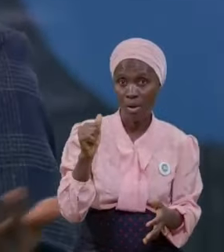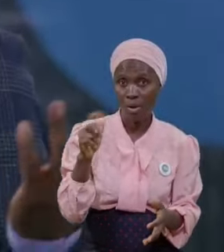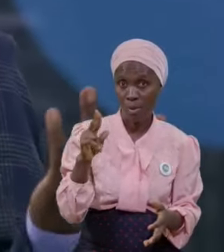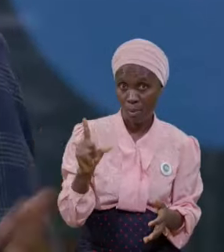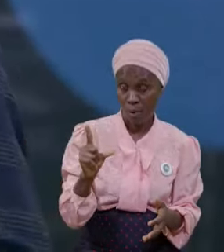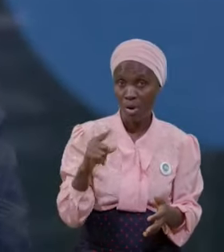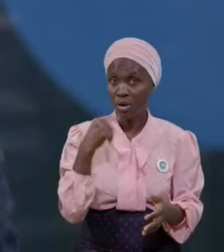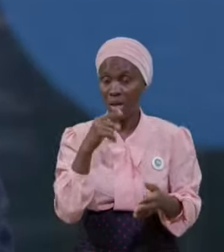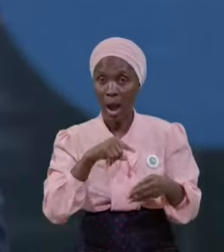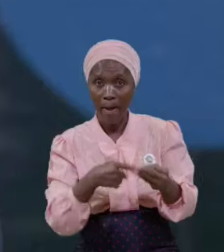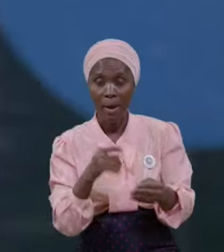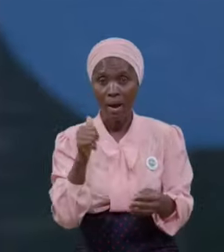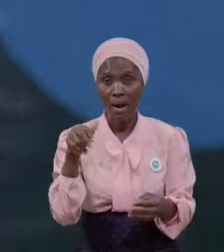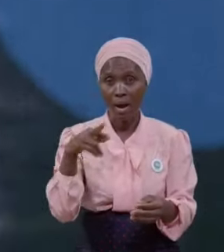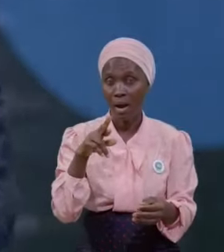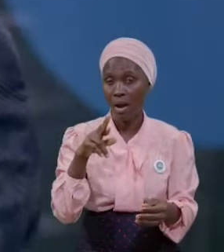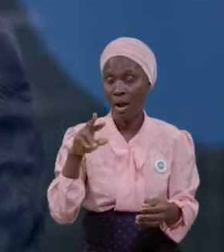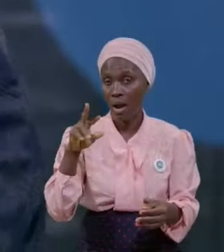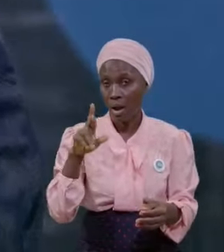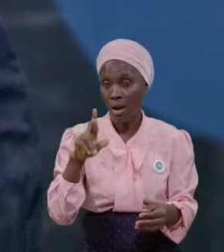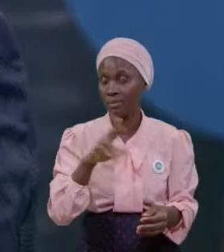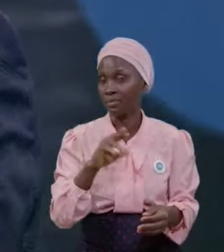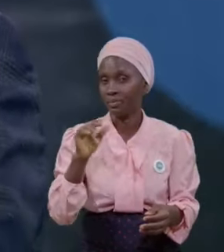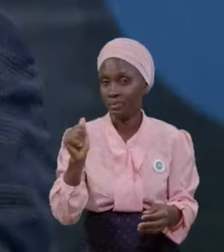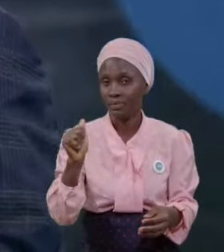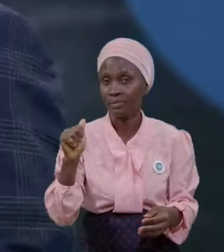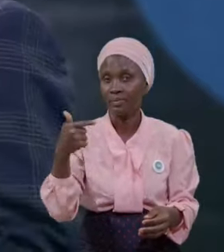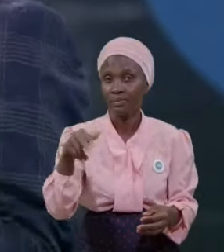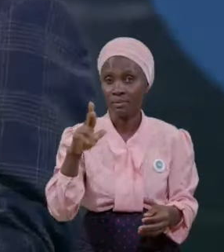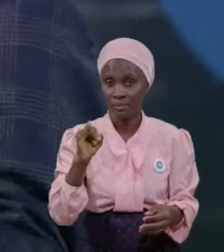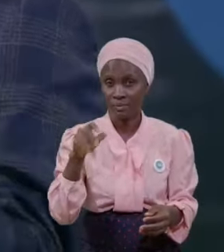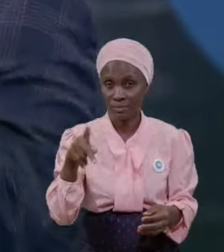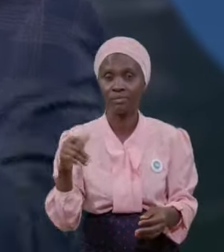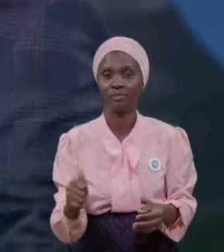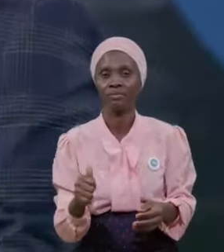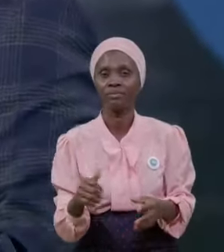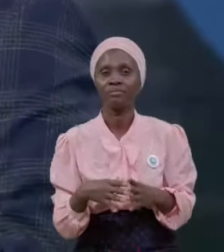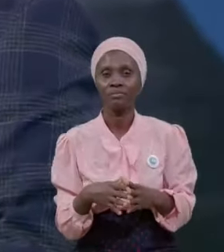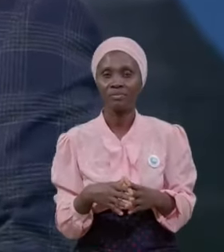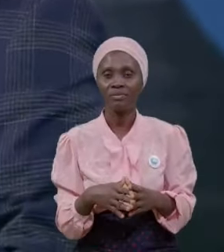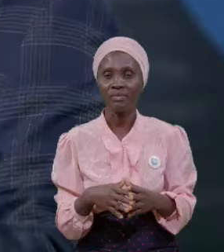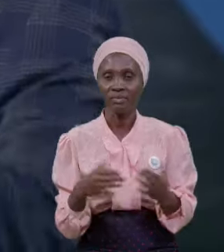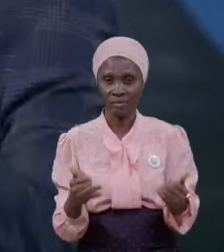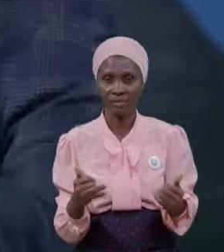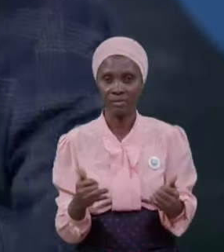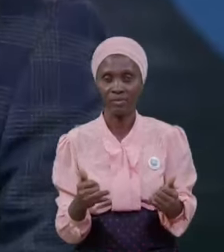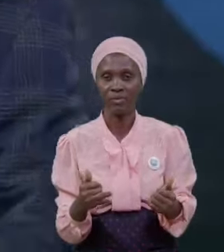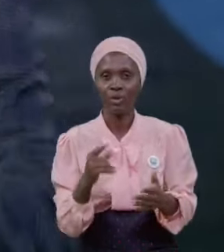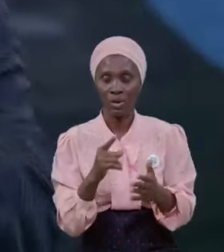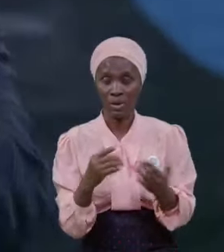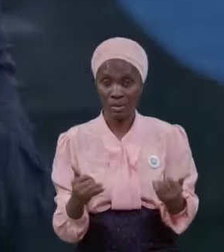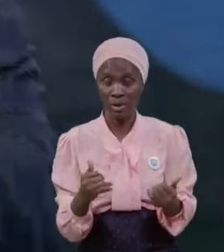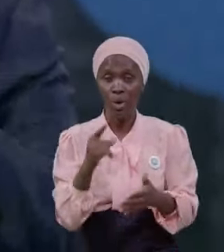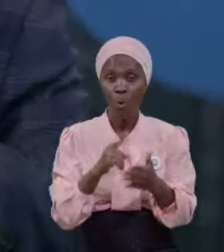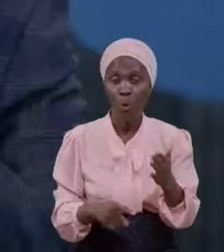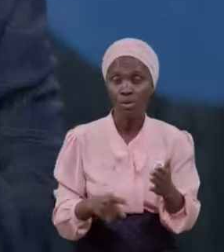Agrippa says about himself, the real thing. Whatever I say about you is one thing. What